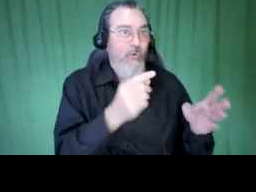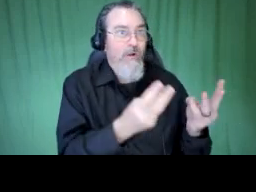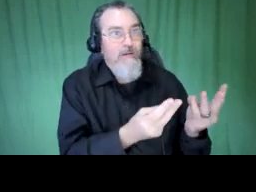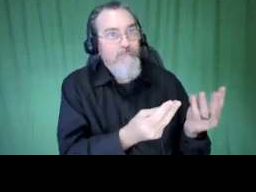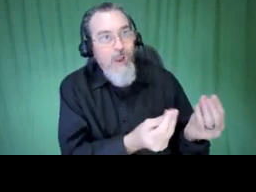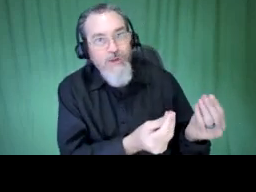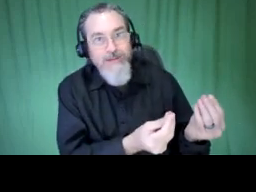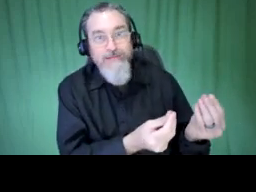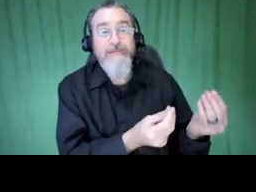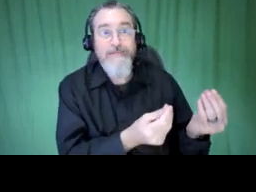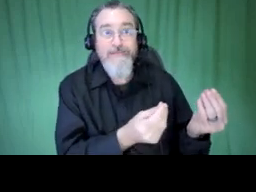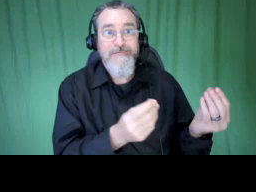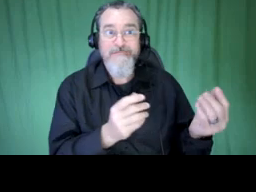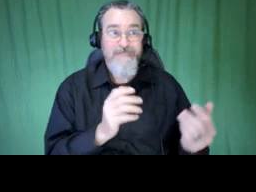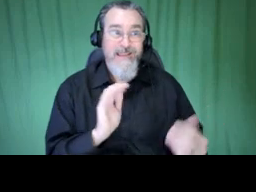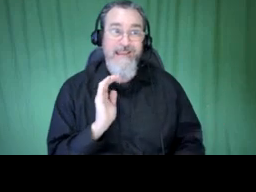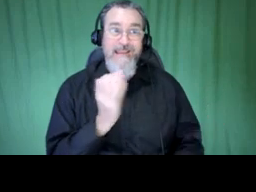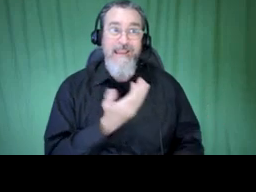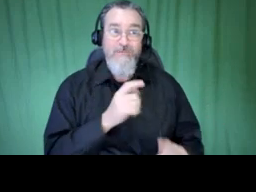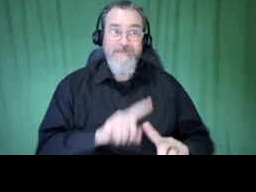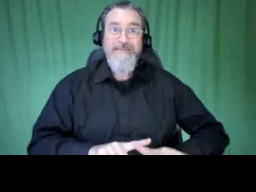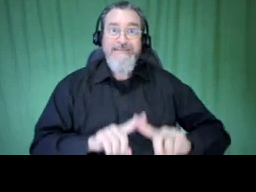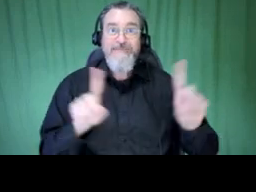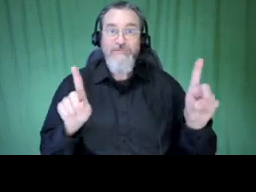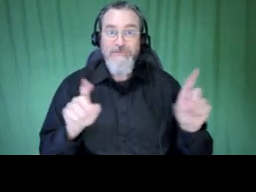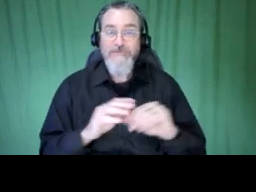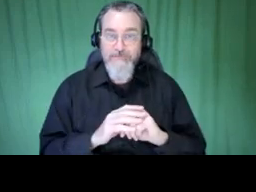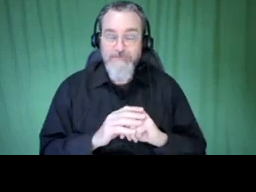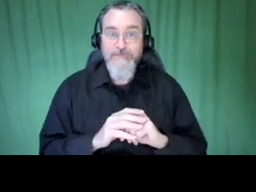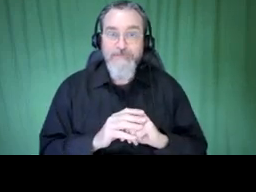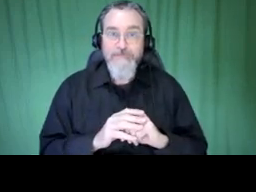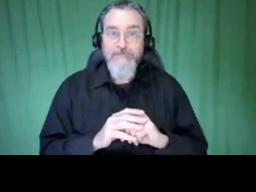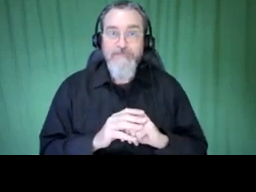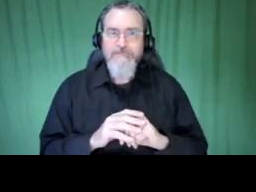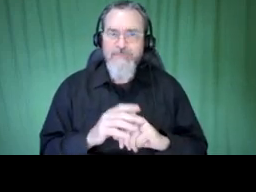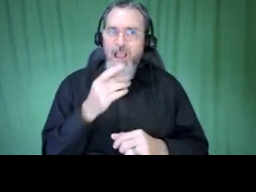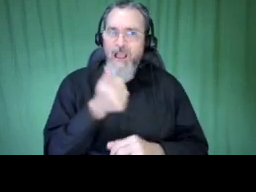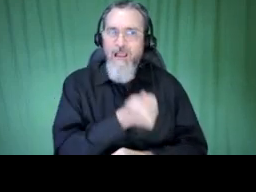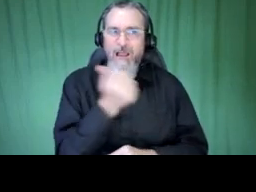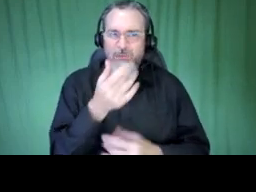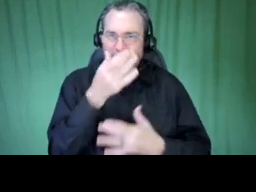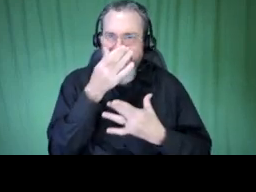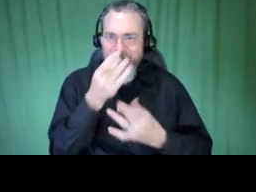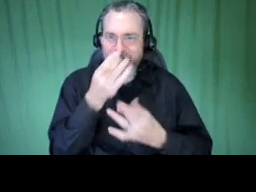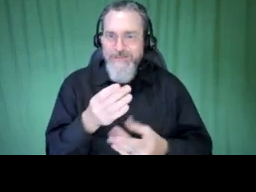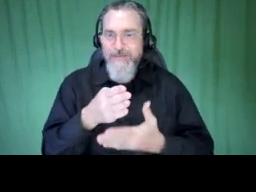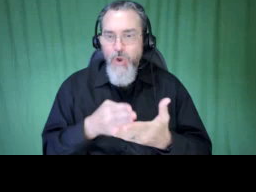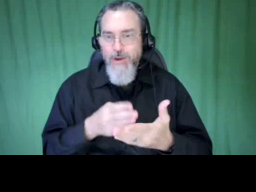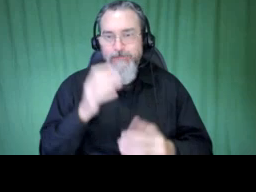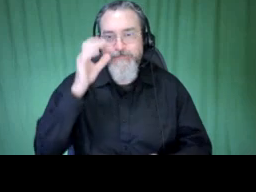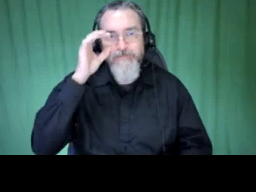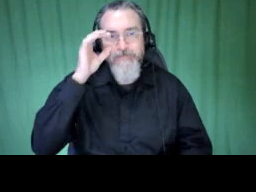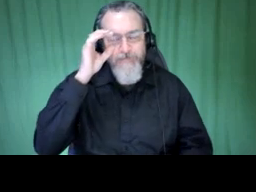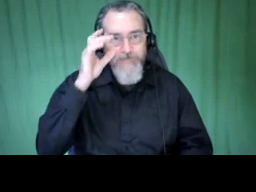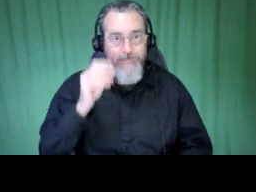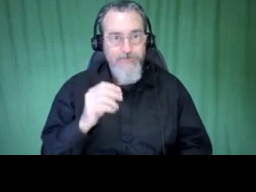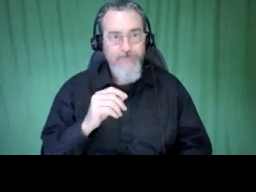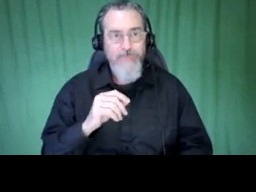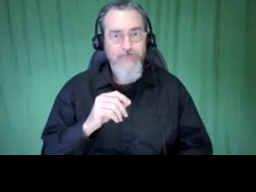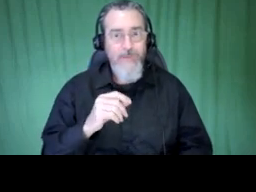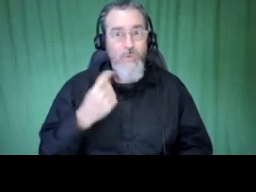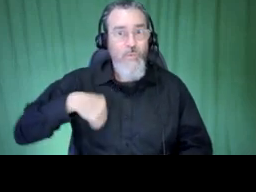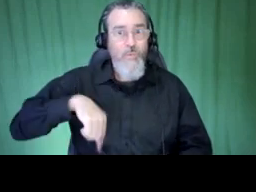property zoning. So another interesting aspect of traditional land tenure is that we